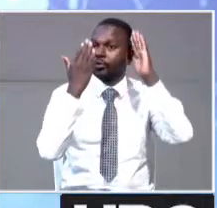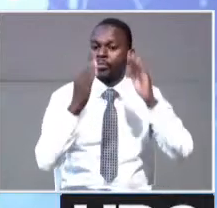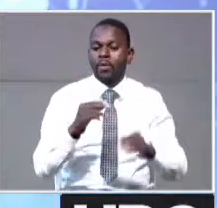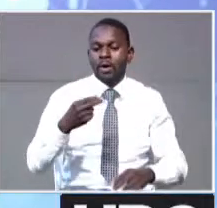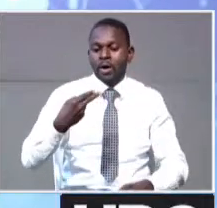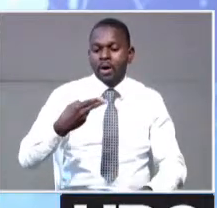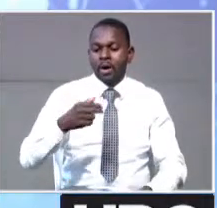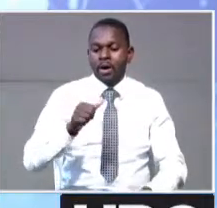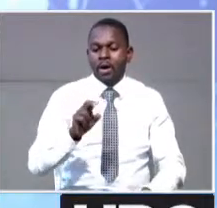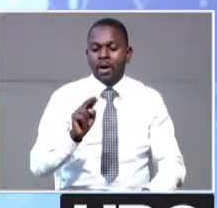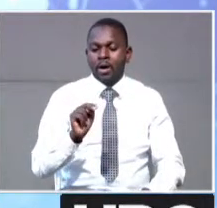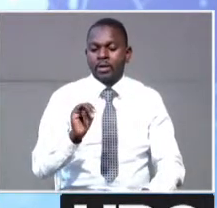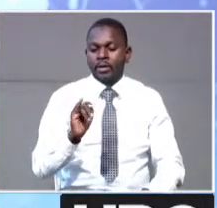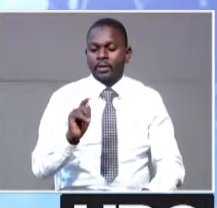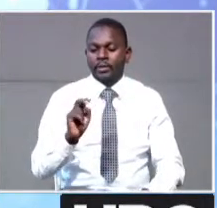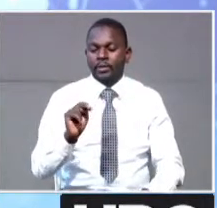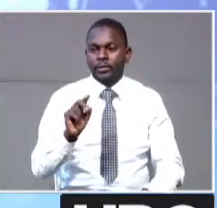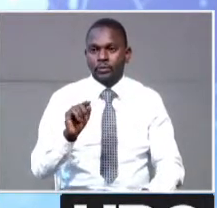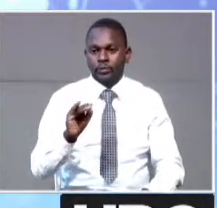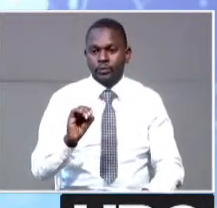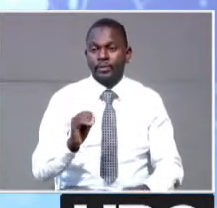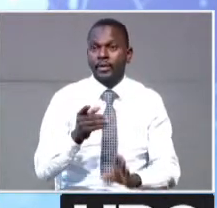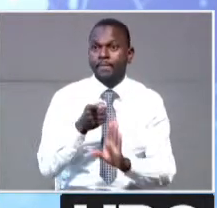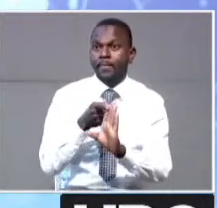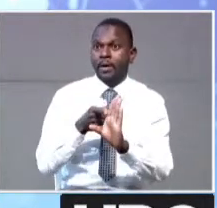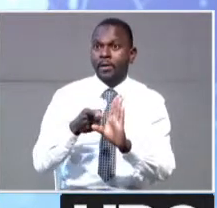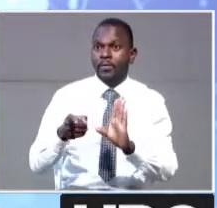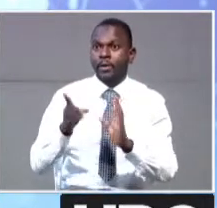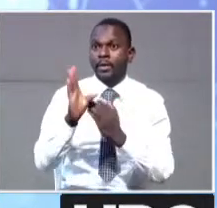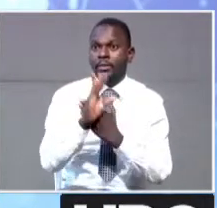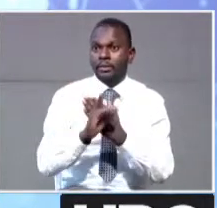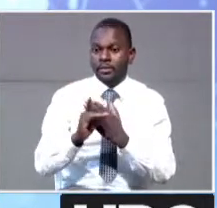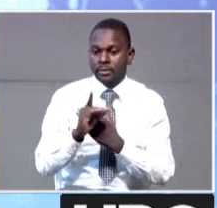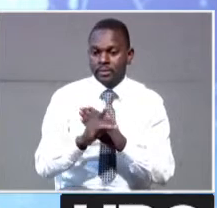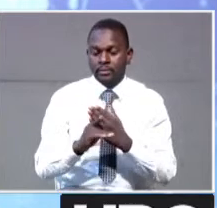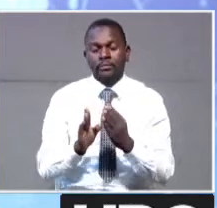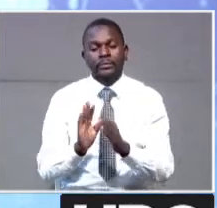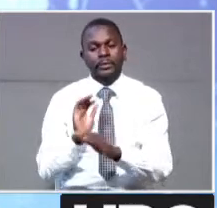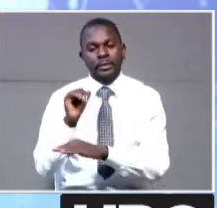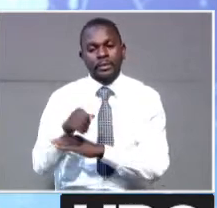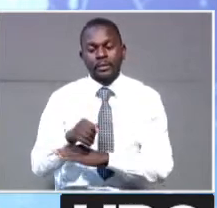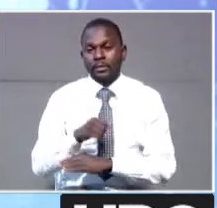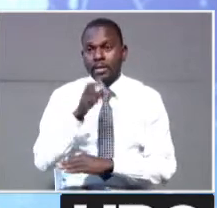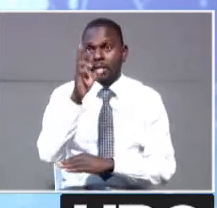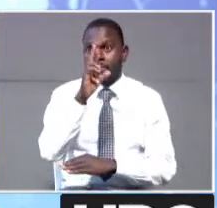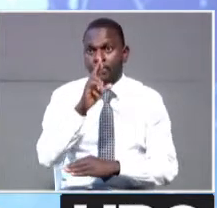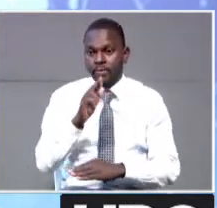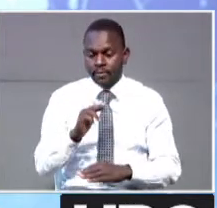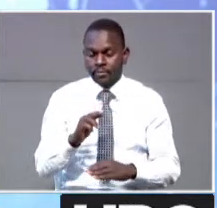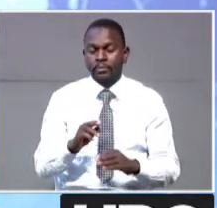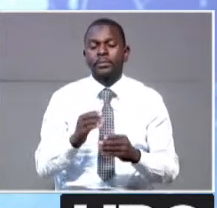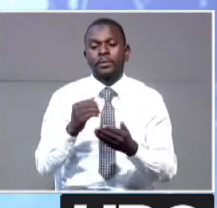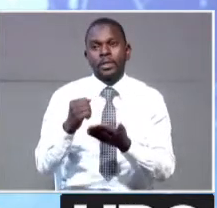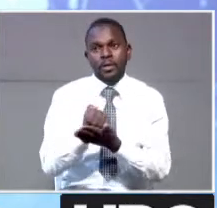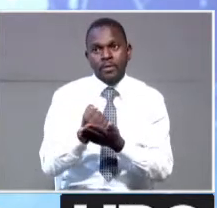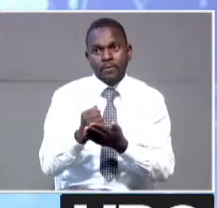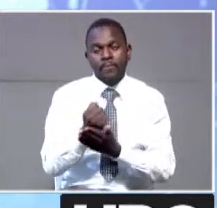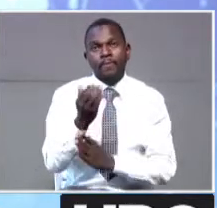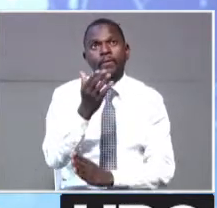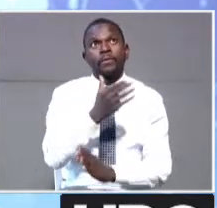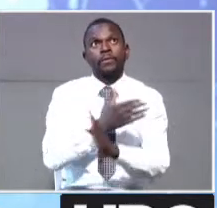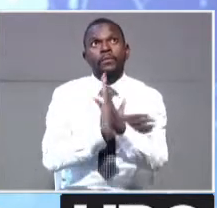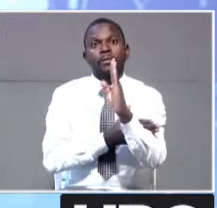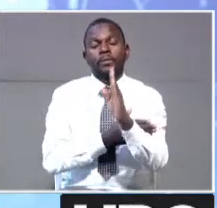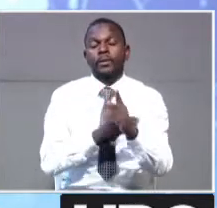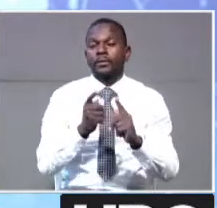day in Mayuge district. He challenged traditional and religious institutions to conduct an audit into godly and